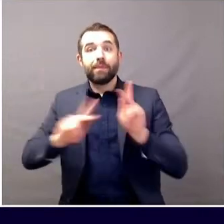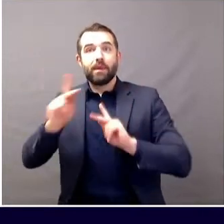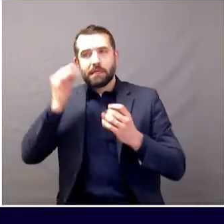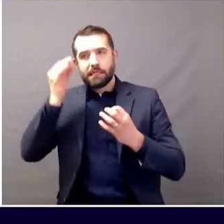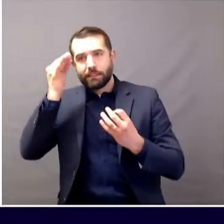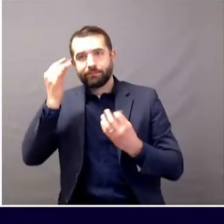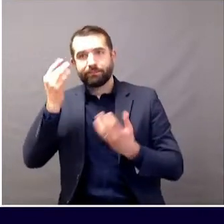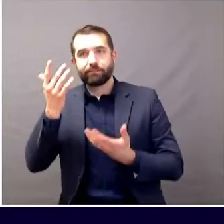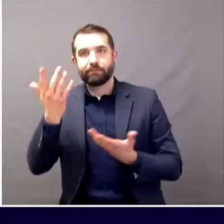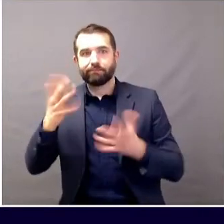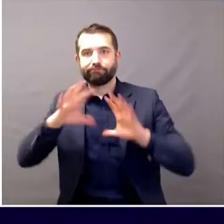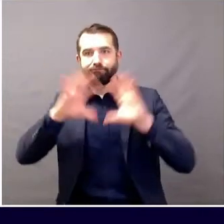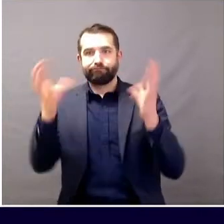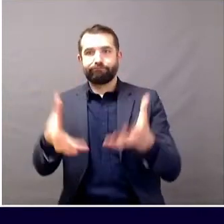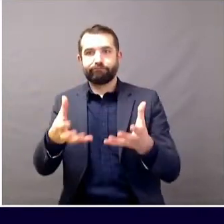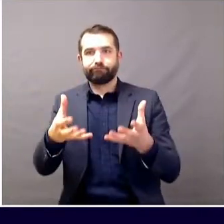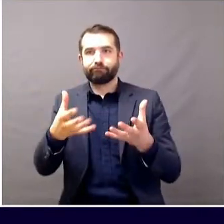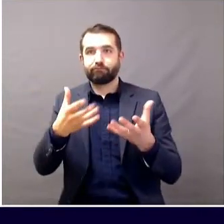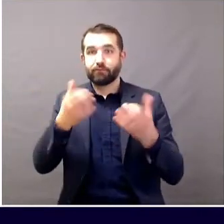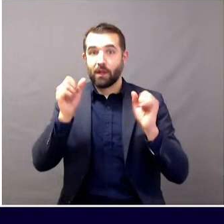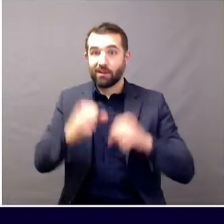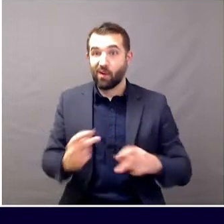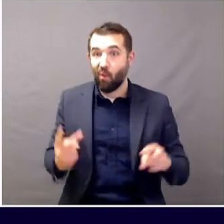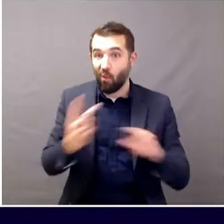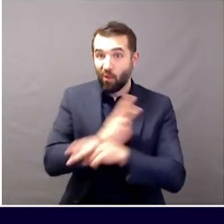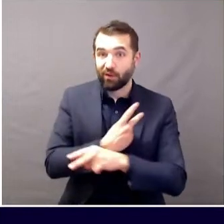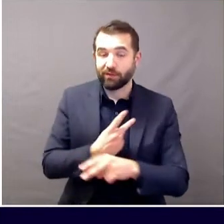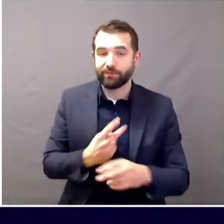is some positive that people have gained?